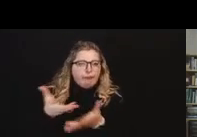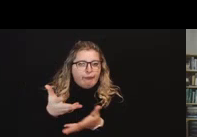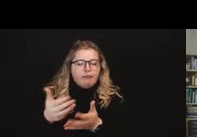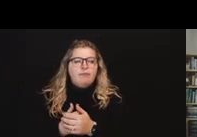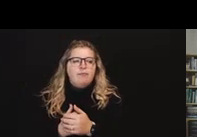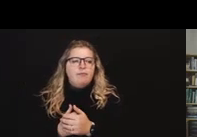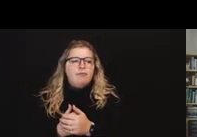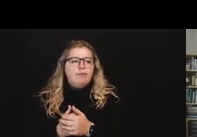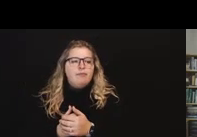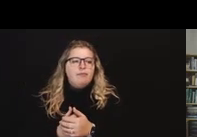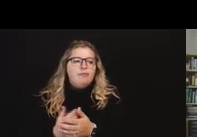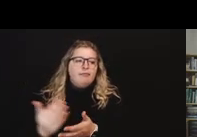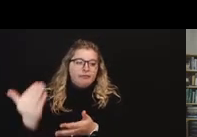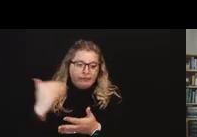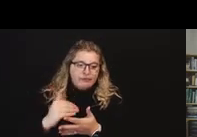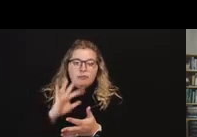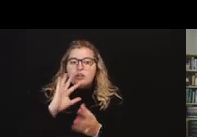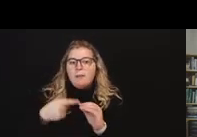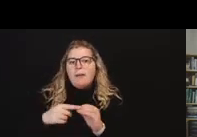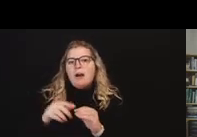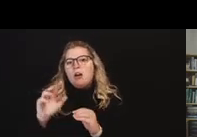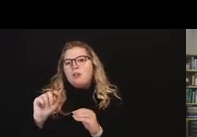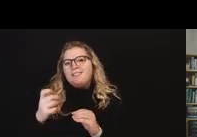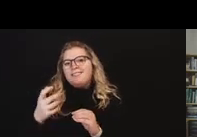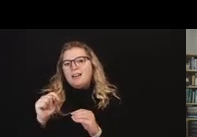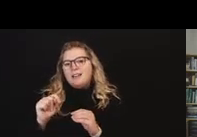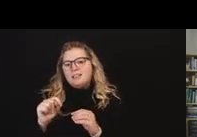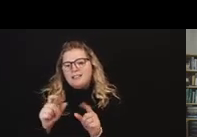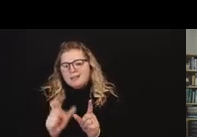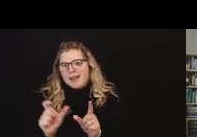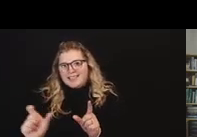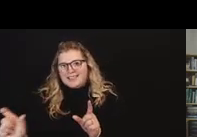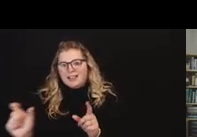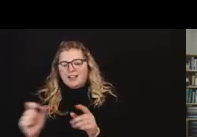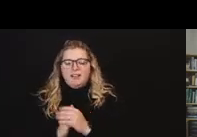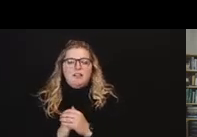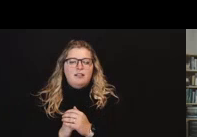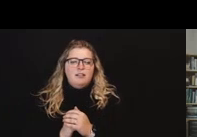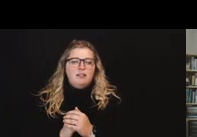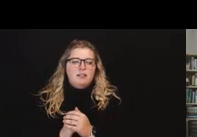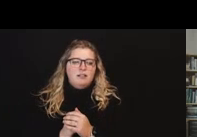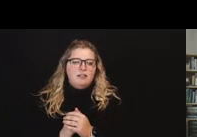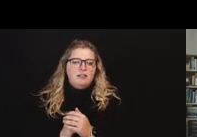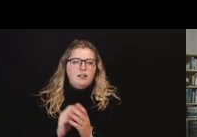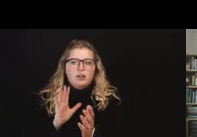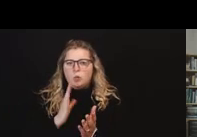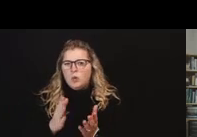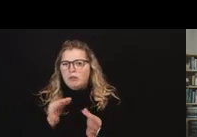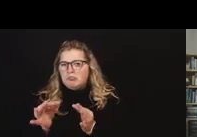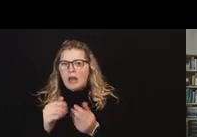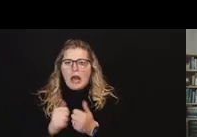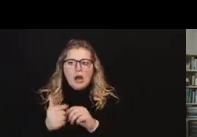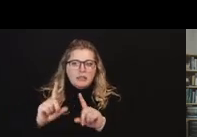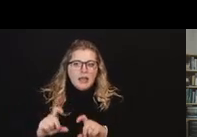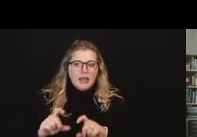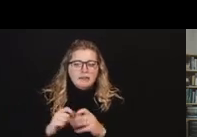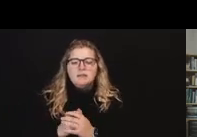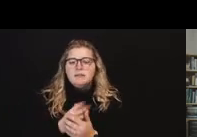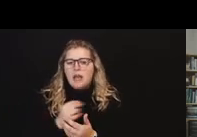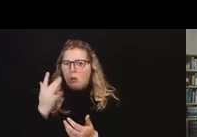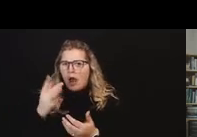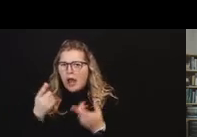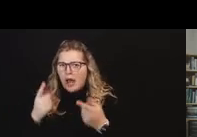We'll talk about text spacing a little bit more. Again, when we talked about earlier, we want to talk just a bit more about how to test that and why that may